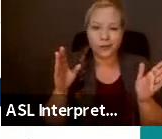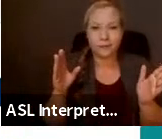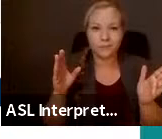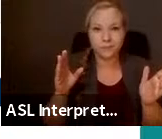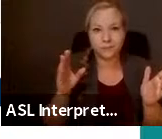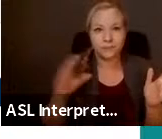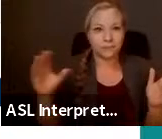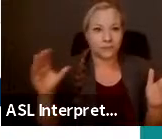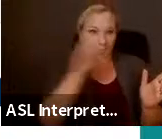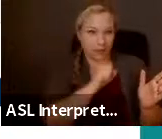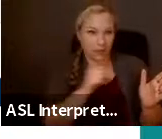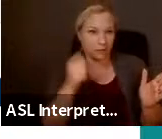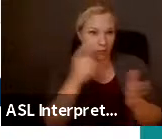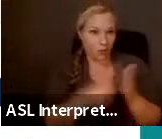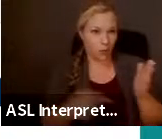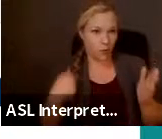can